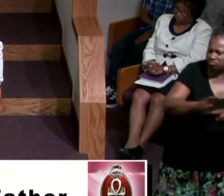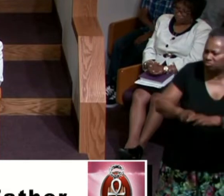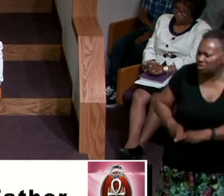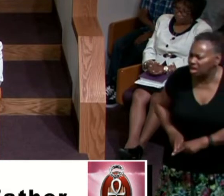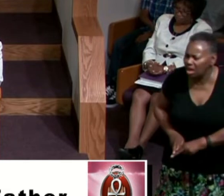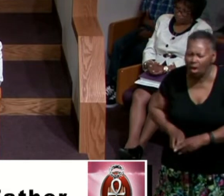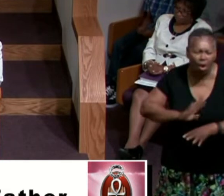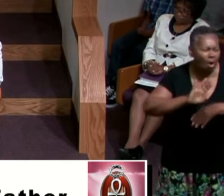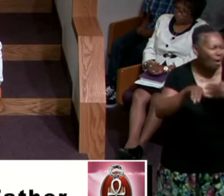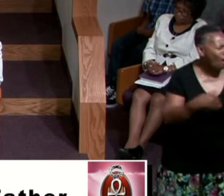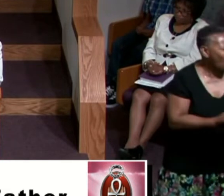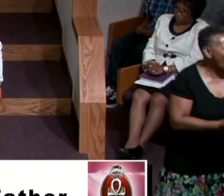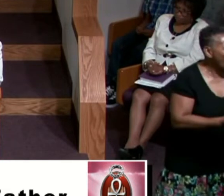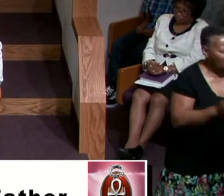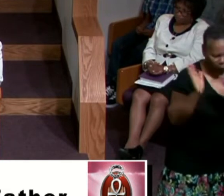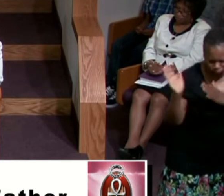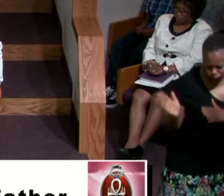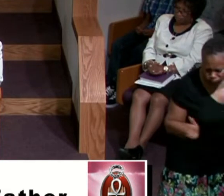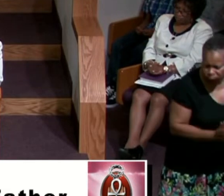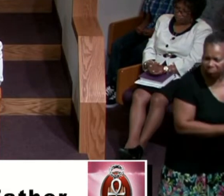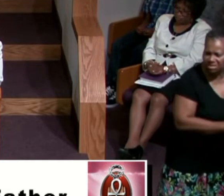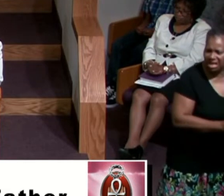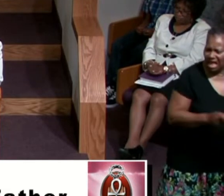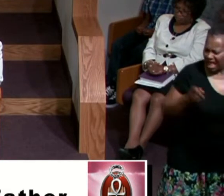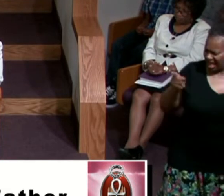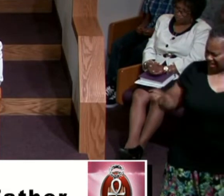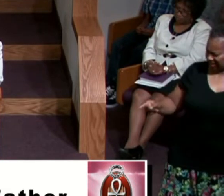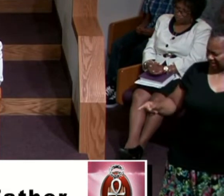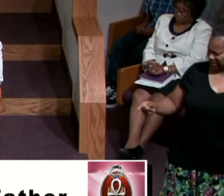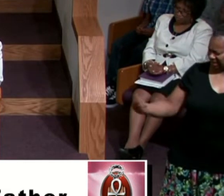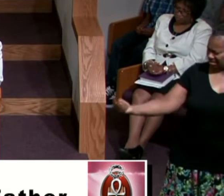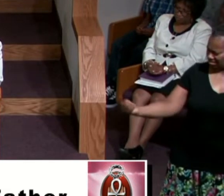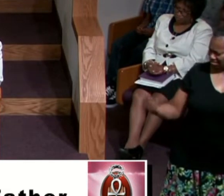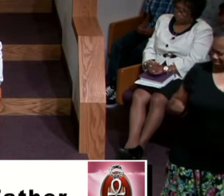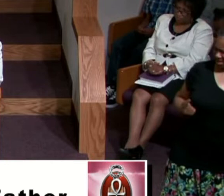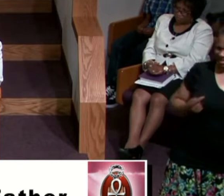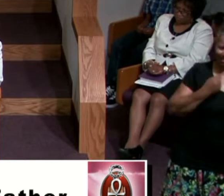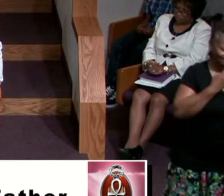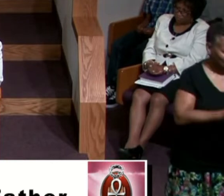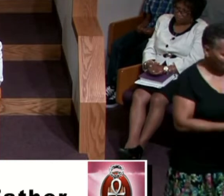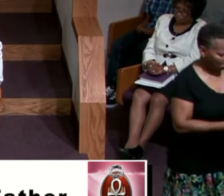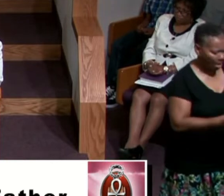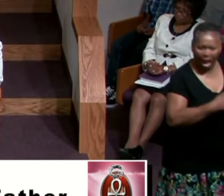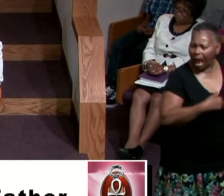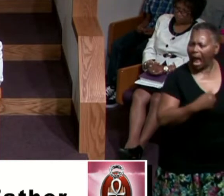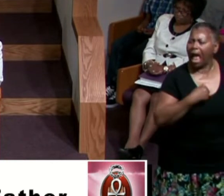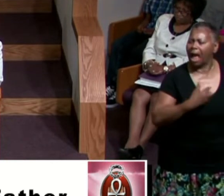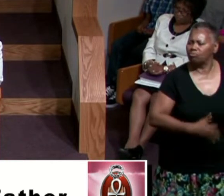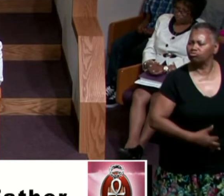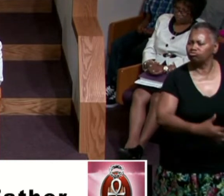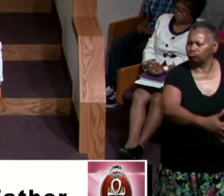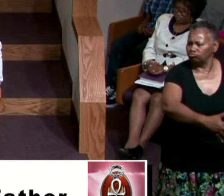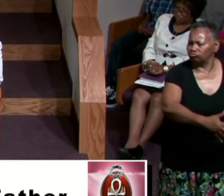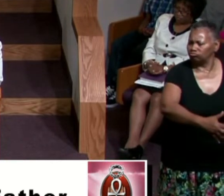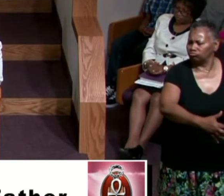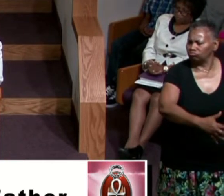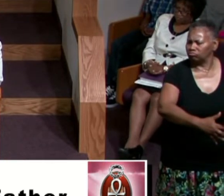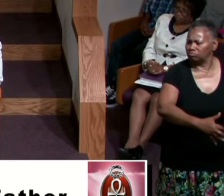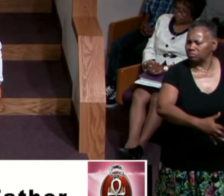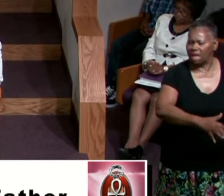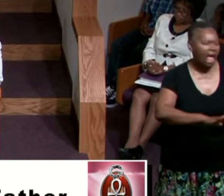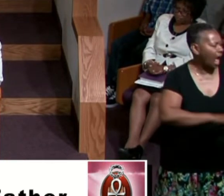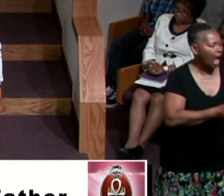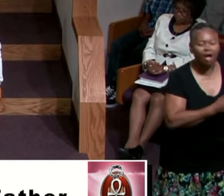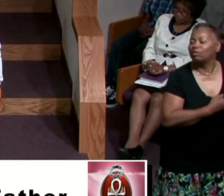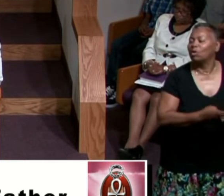through all of this. And she got the nerve to come in and tell him, I'm pregnant by the Holy